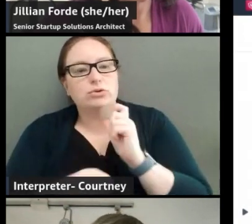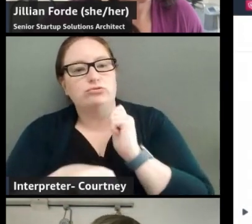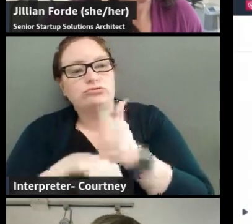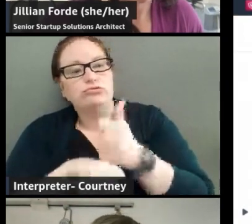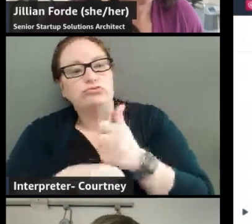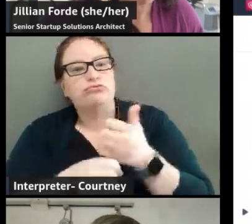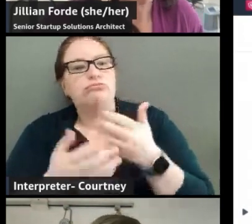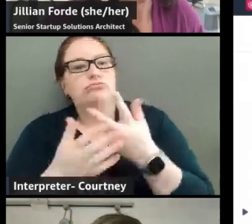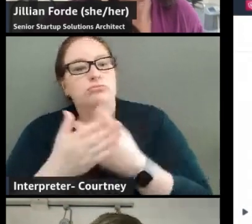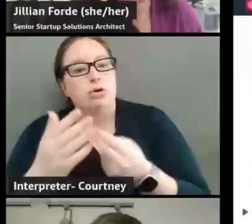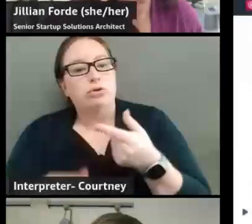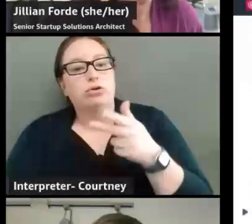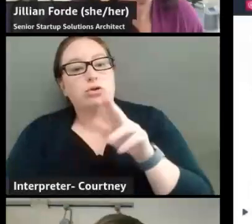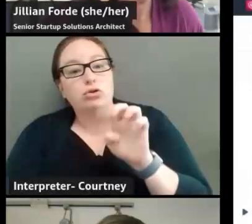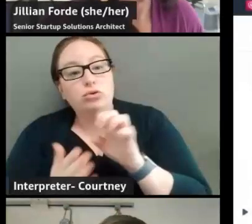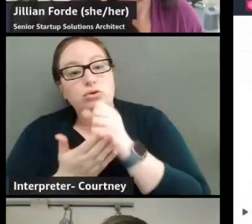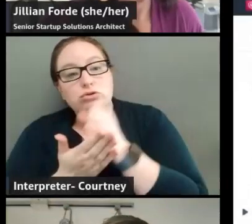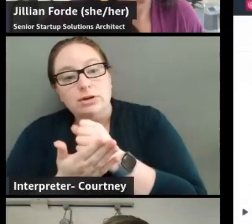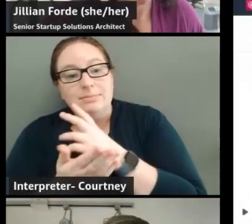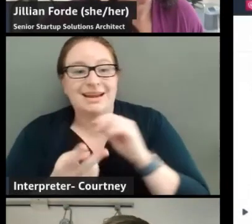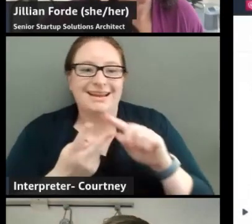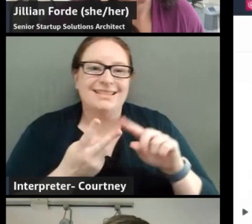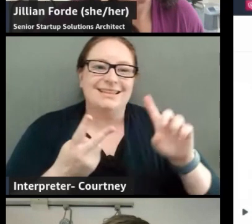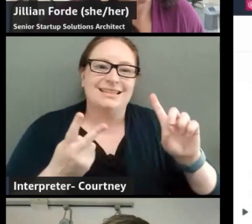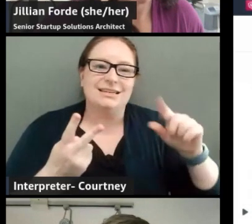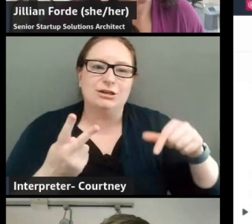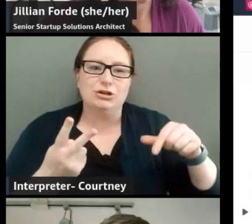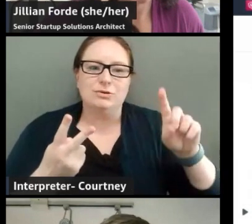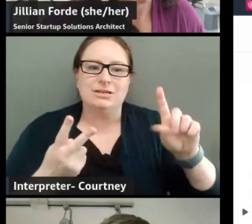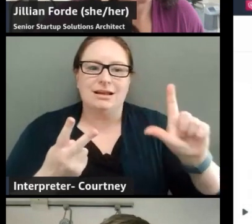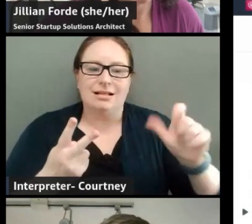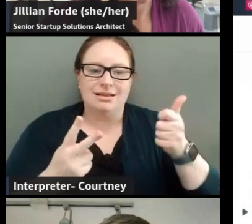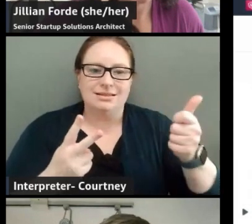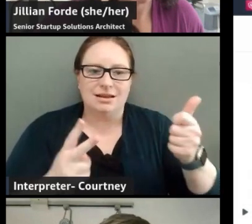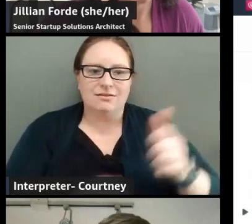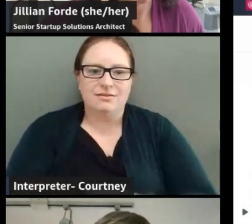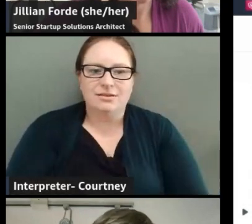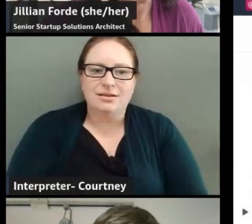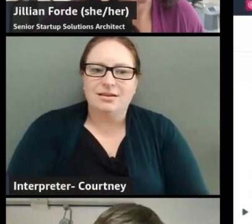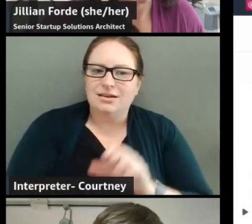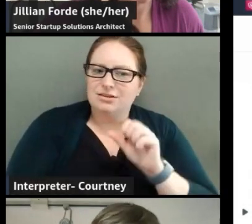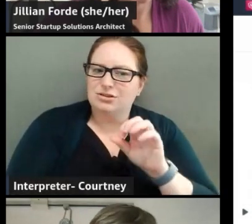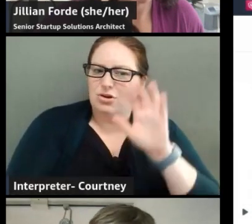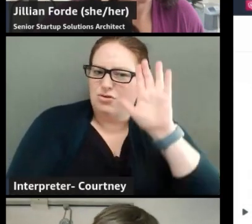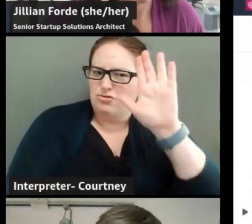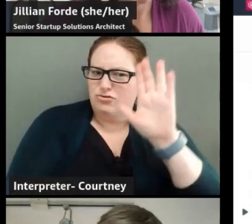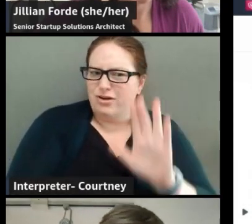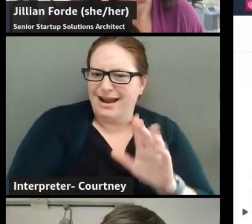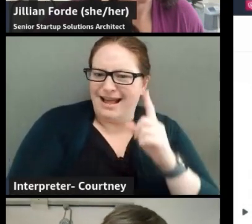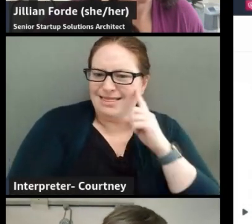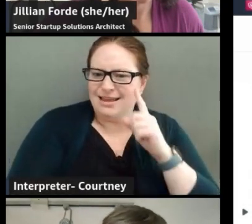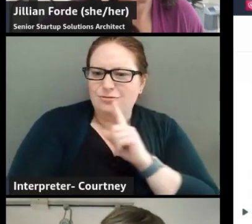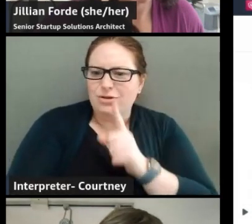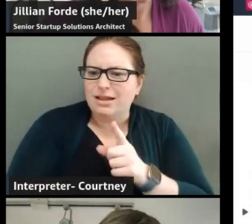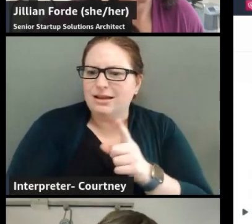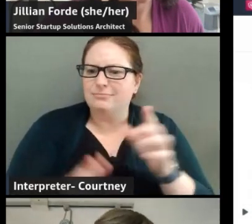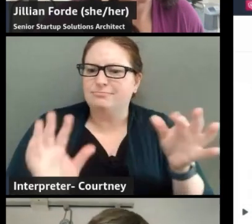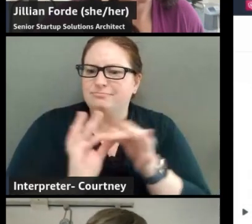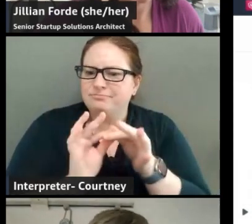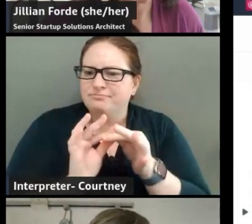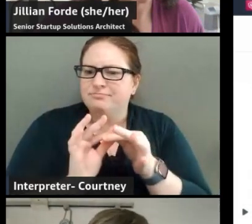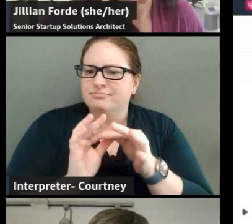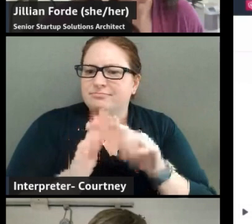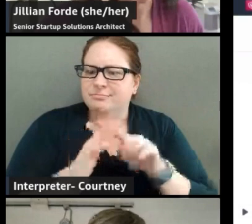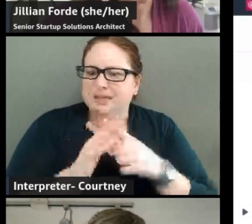Glue script as well as the DQDL itself. Yeah, that's so great. I feel like it speaks to kind of what you were talking about at the beginning around